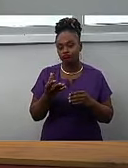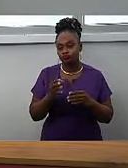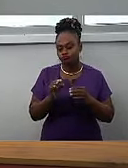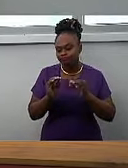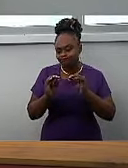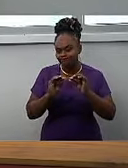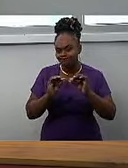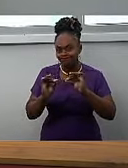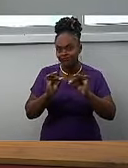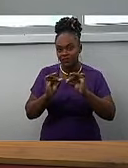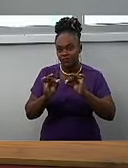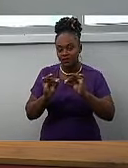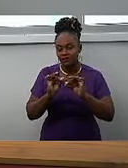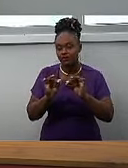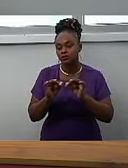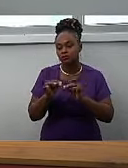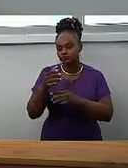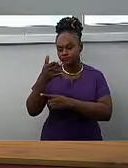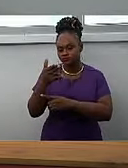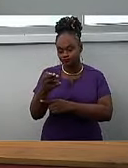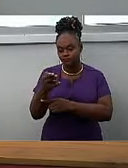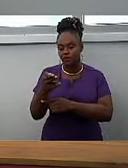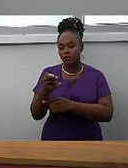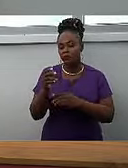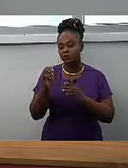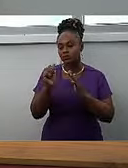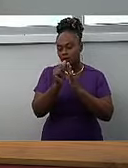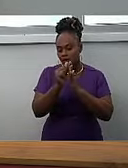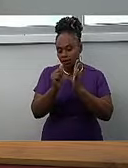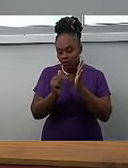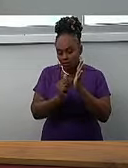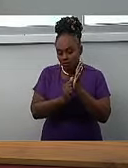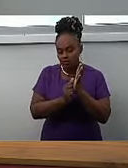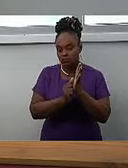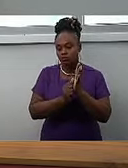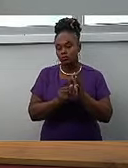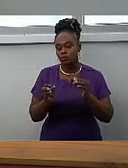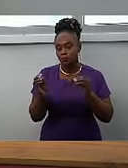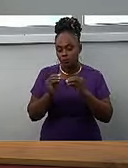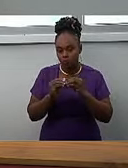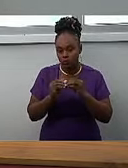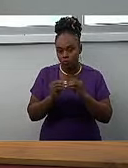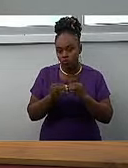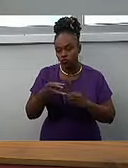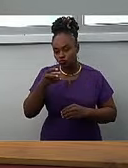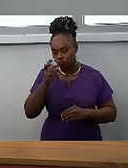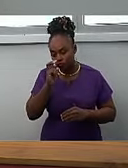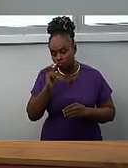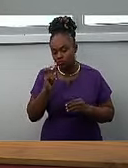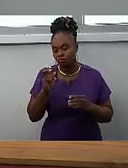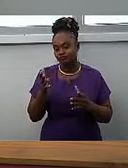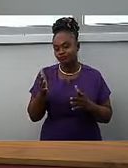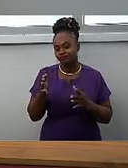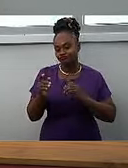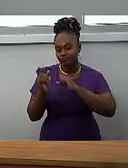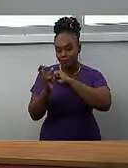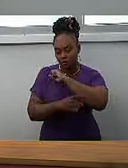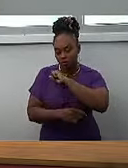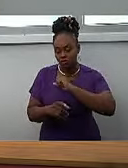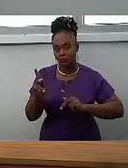much stiffer penalties for persons convicted of possession, trading, or use of illegal